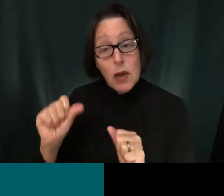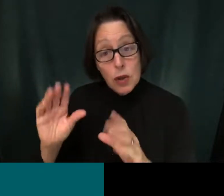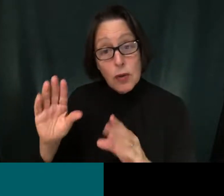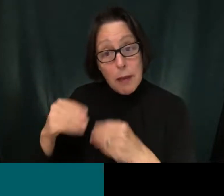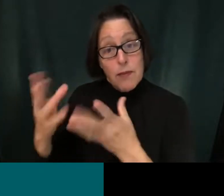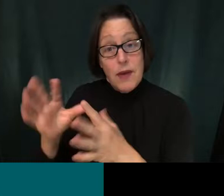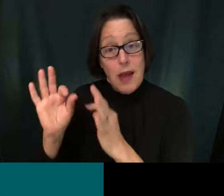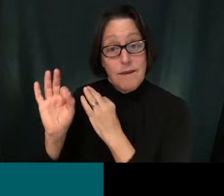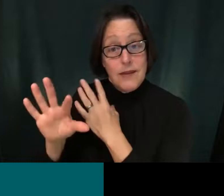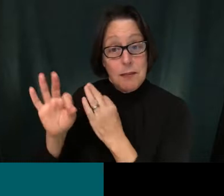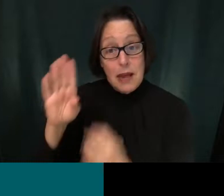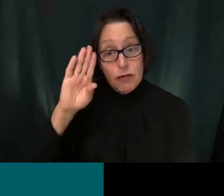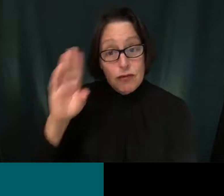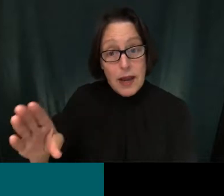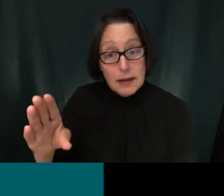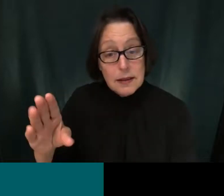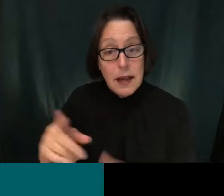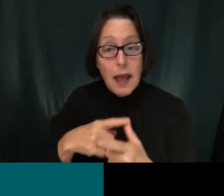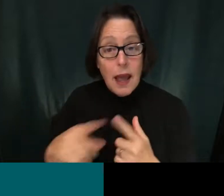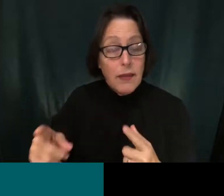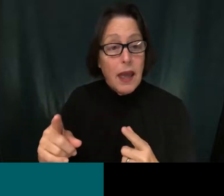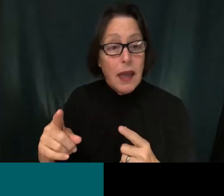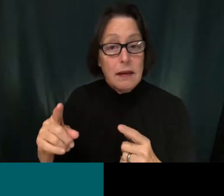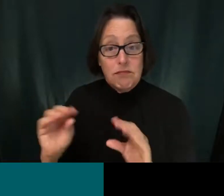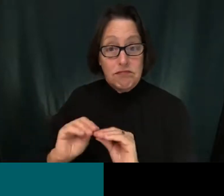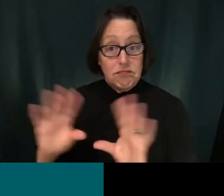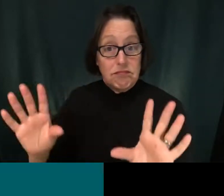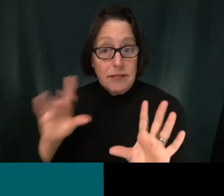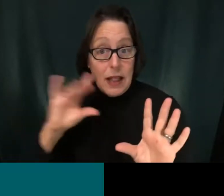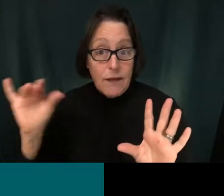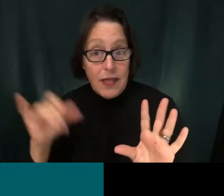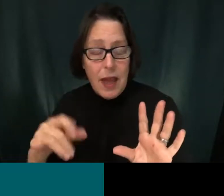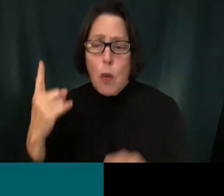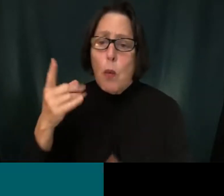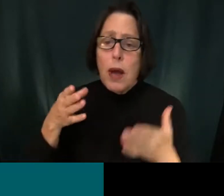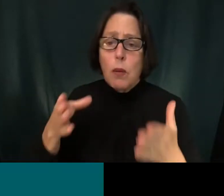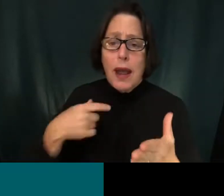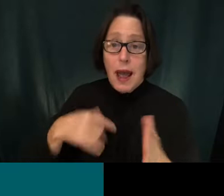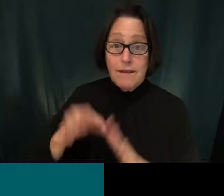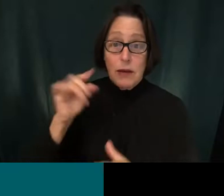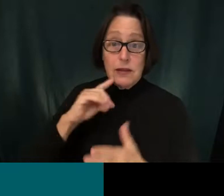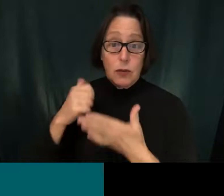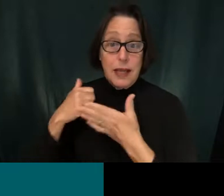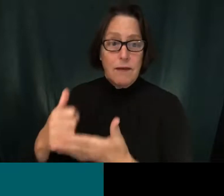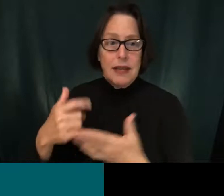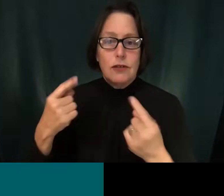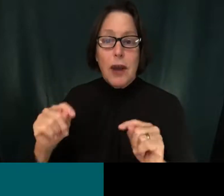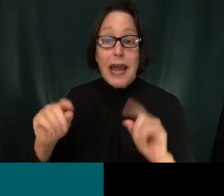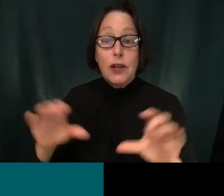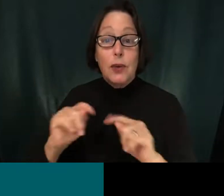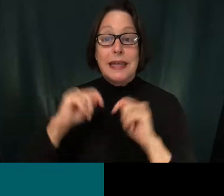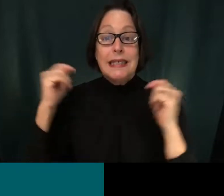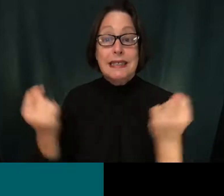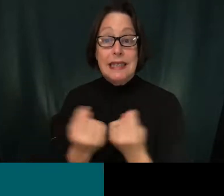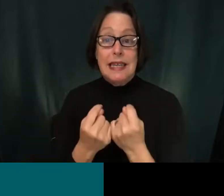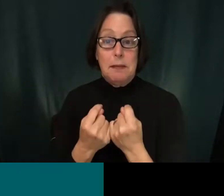feedback directly and then to highlight that. One way that I have found this is helpful too is try and do it in a team environment. So take